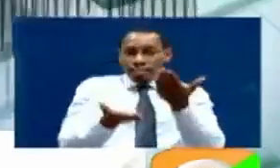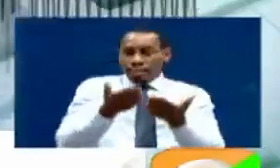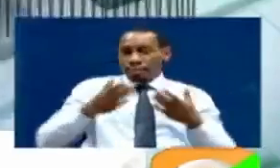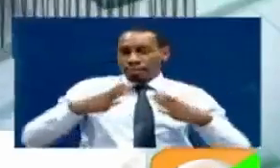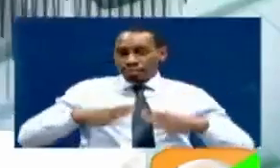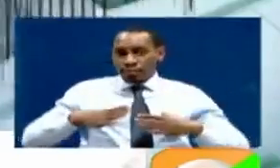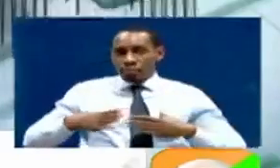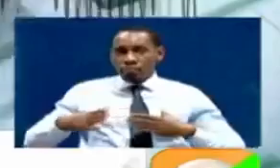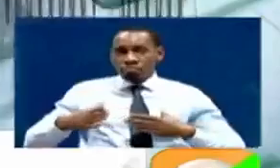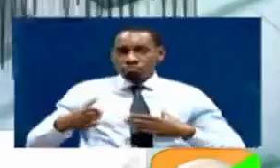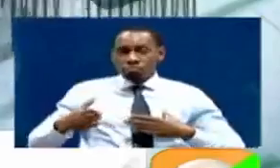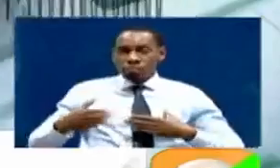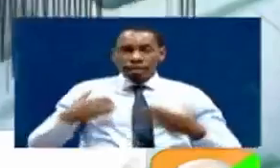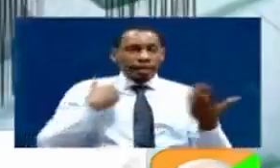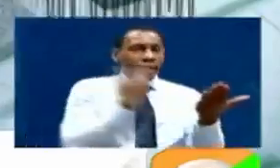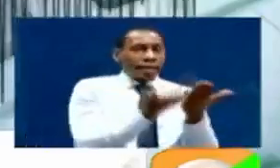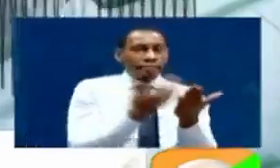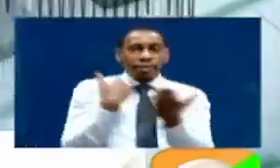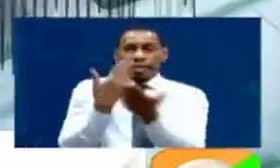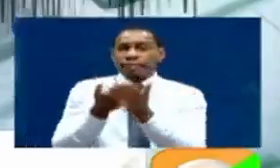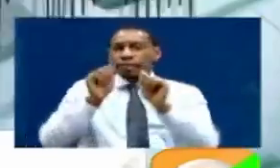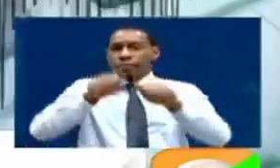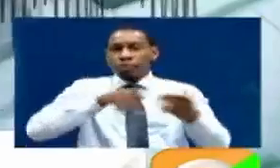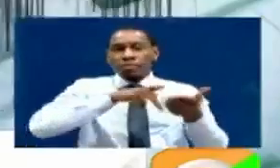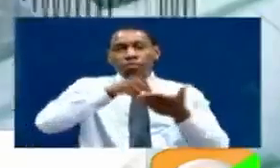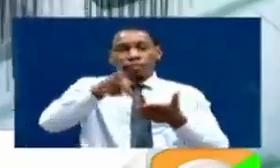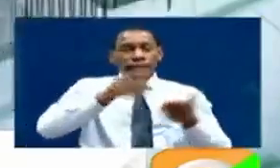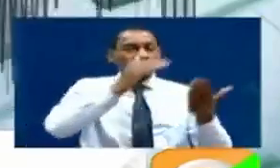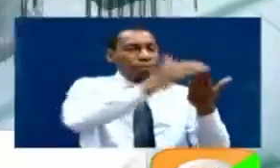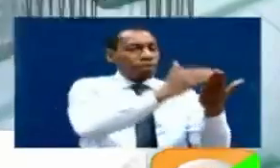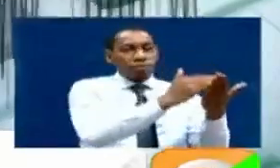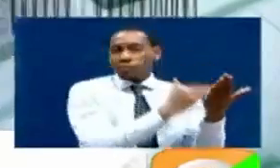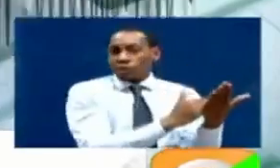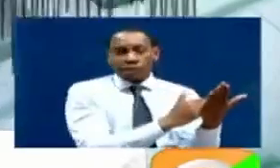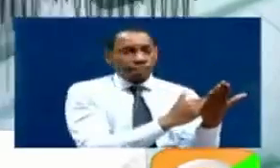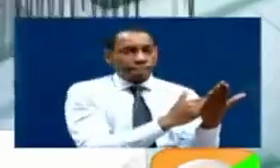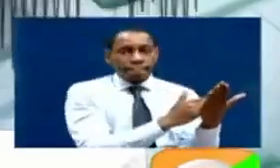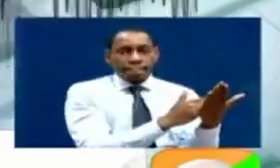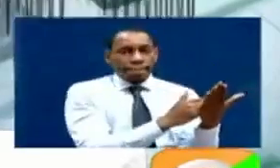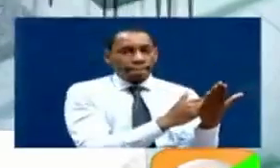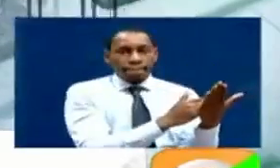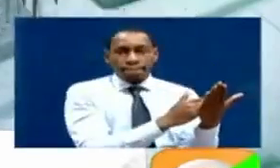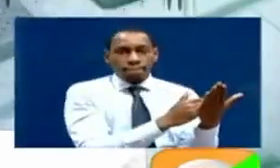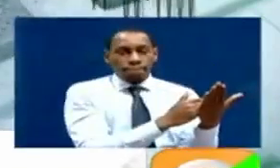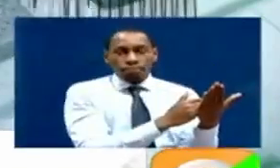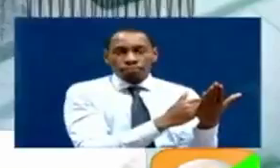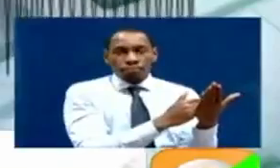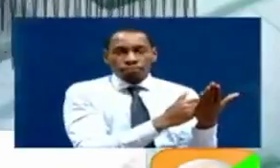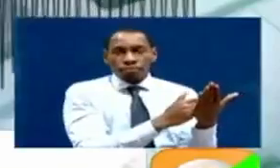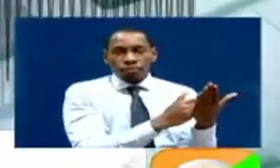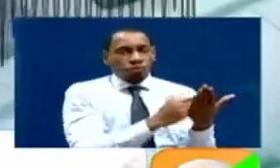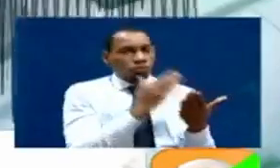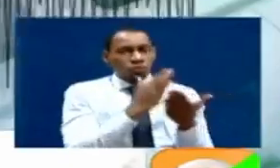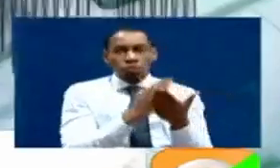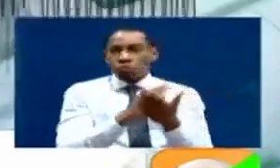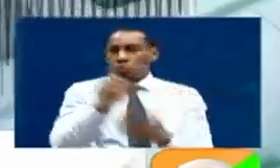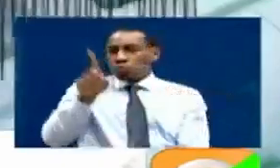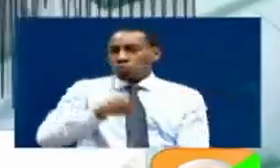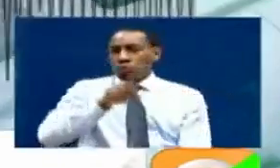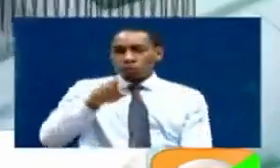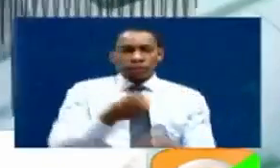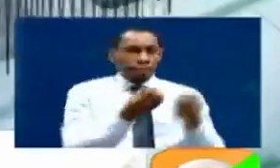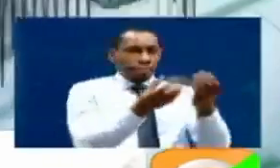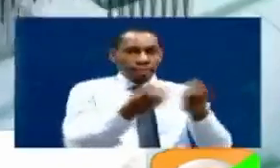Kenyans arriving can be able to afford for this program is actually misplaced. Most